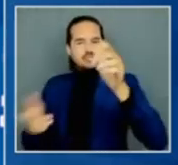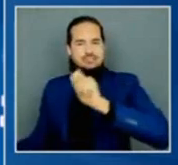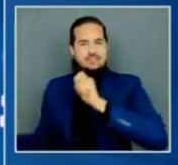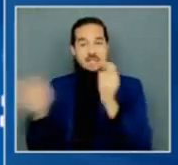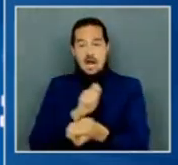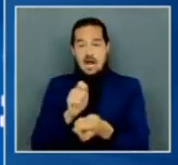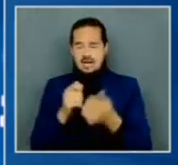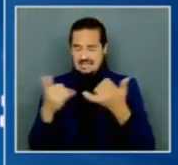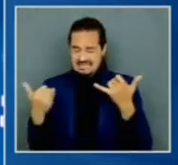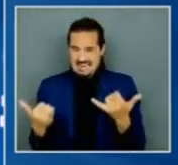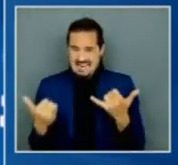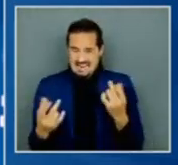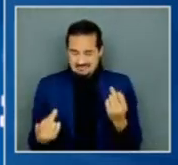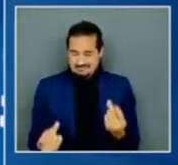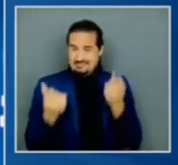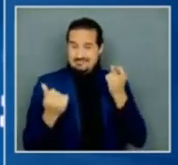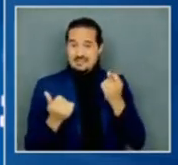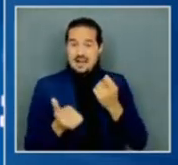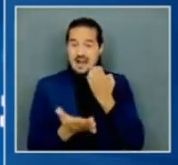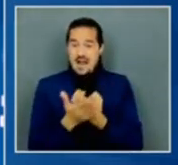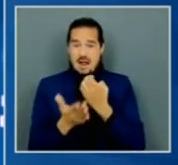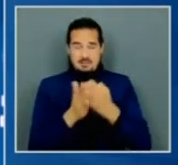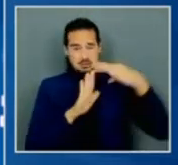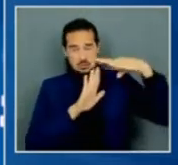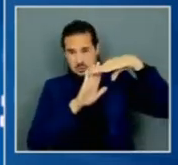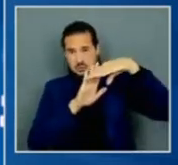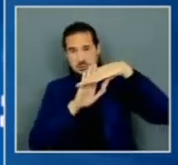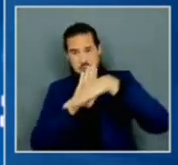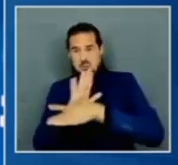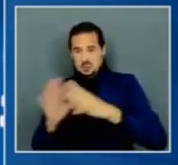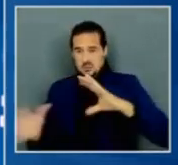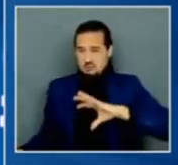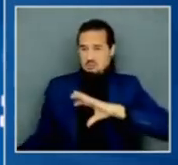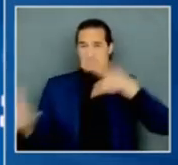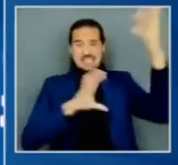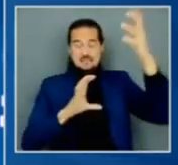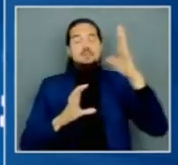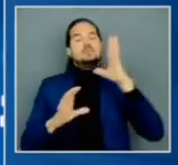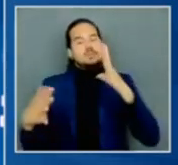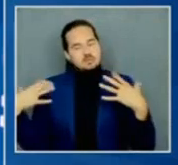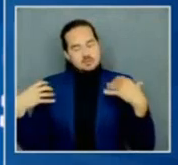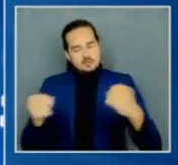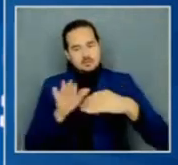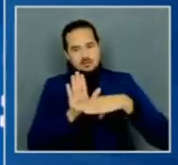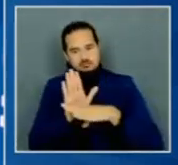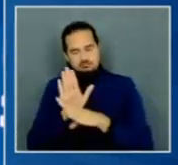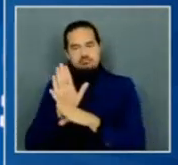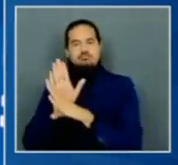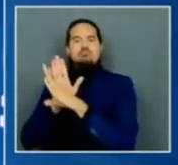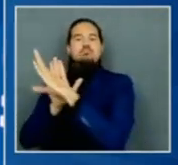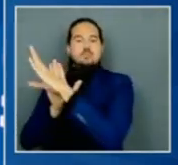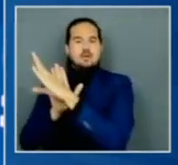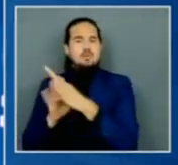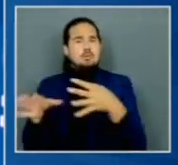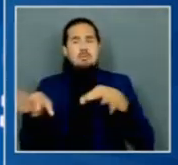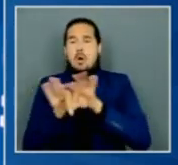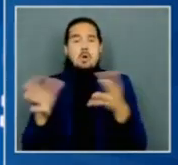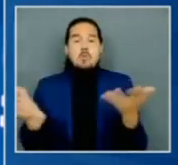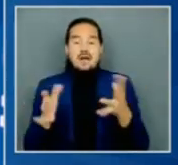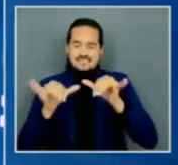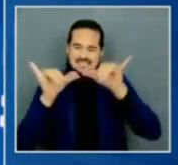change today, to dig us out of this economic crisis. For example, helping cities and states to keep transit